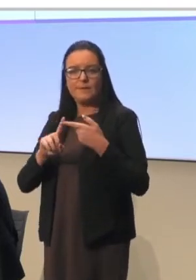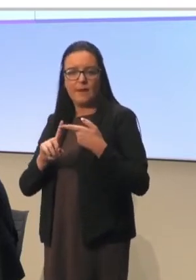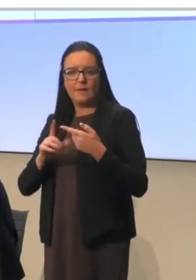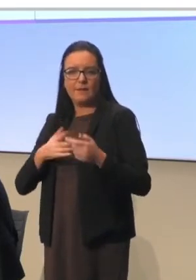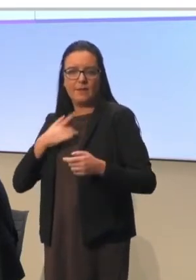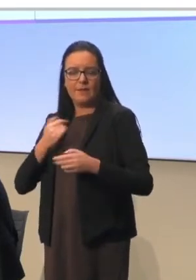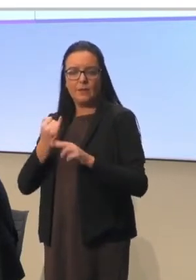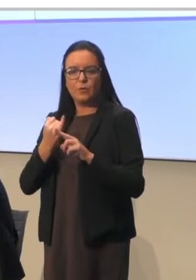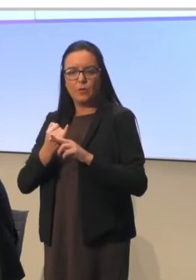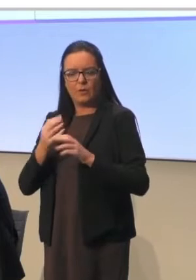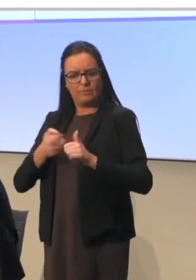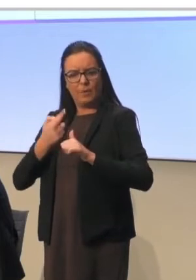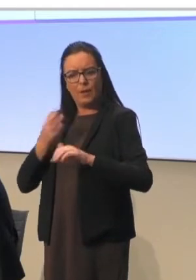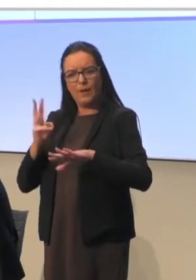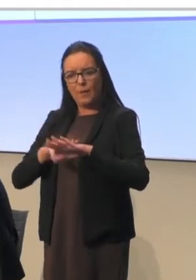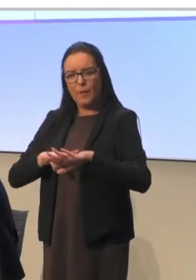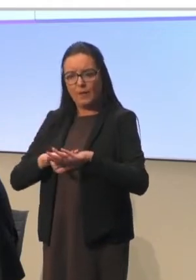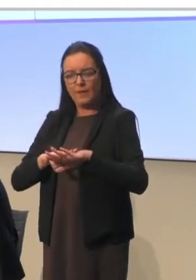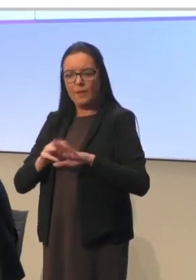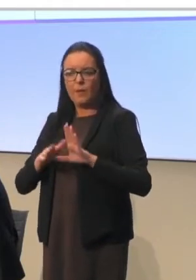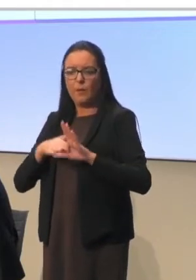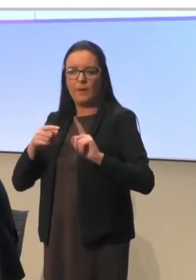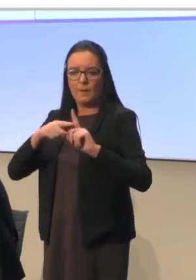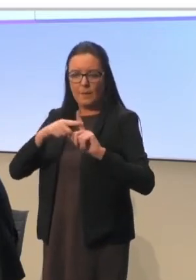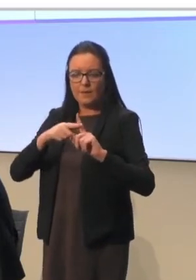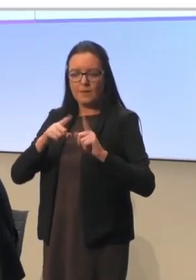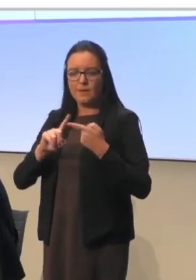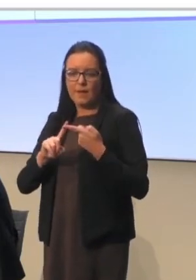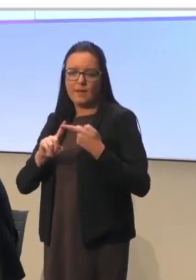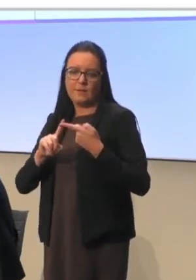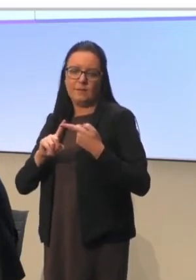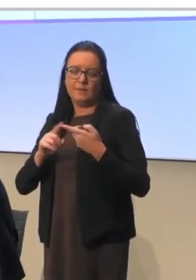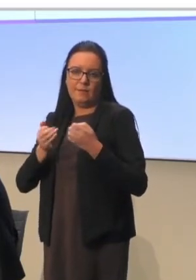that school prepared them well was strongly linked with a positive sentiment on that one.